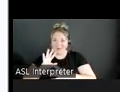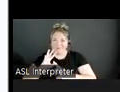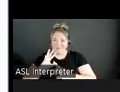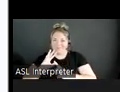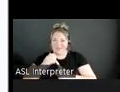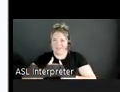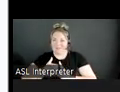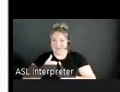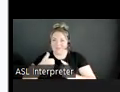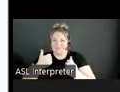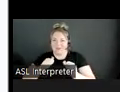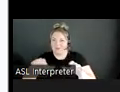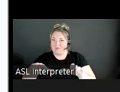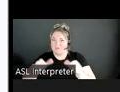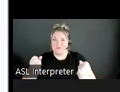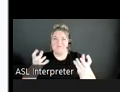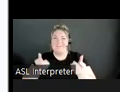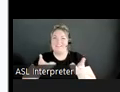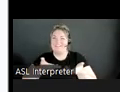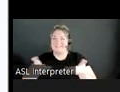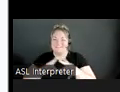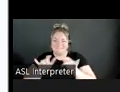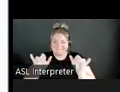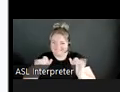I'm trying to do like way too many things.